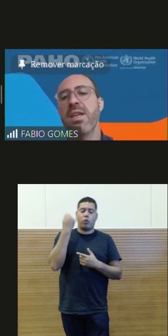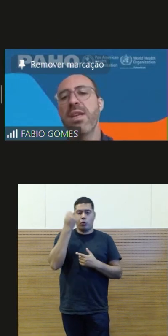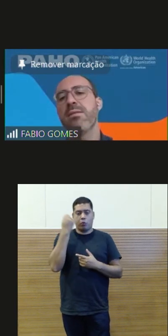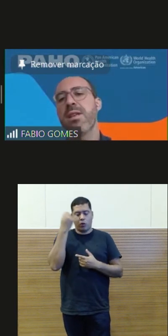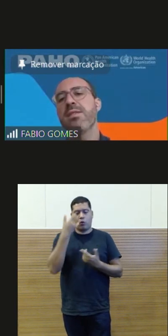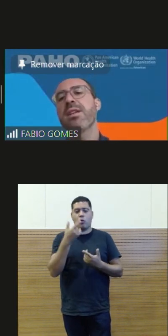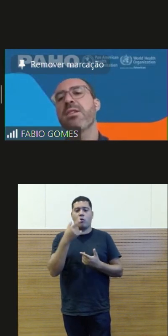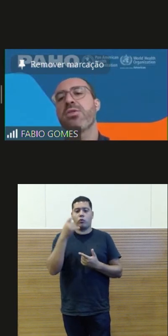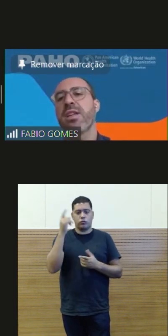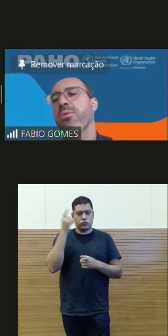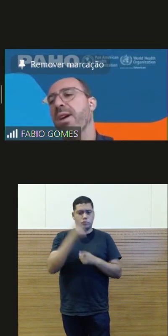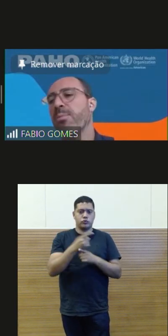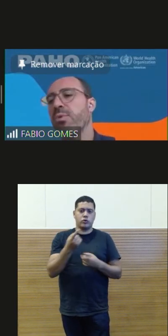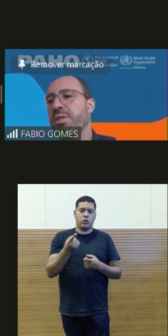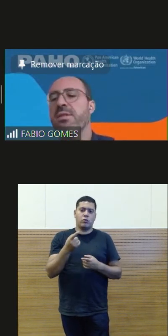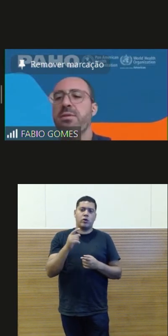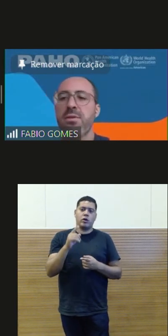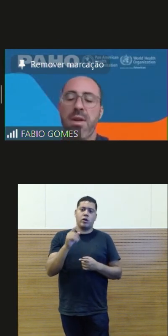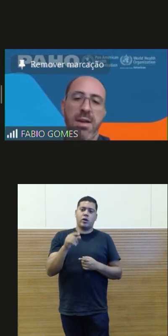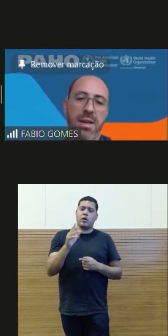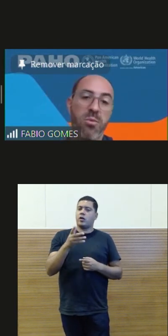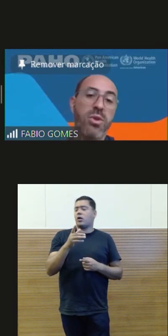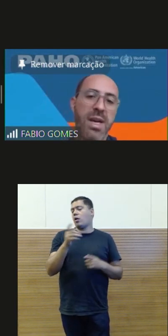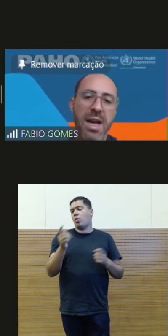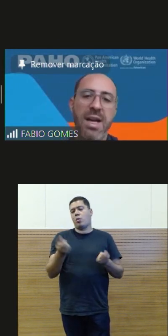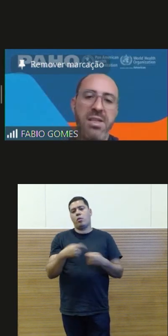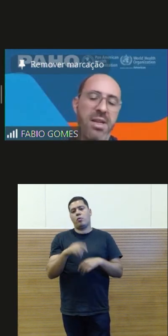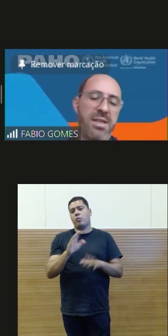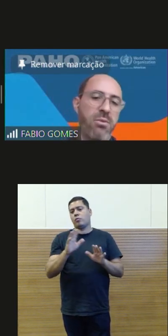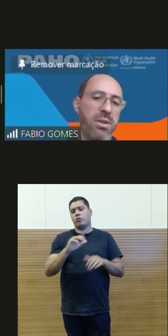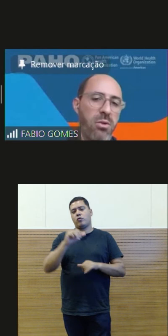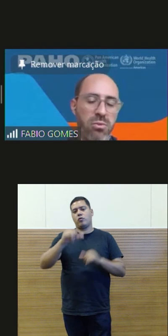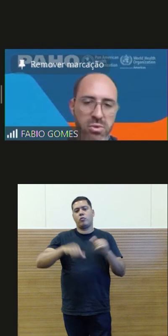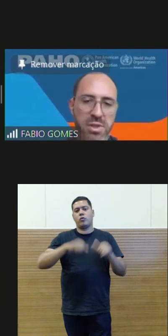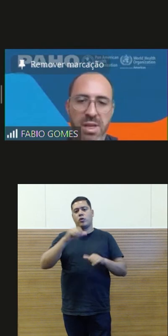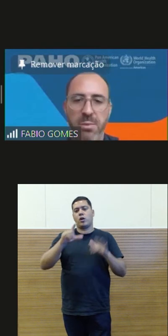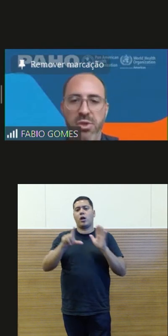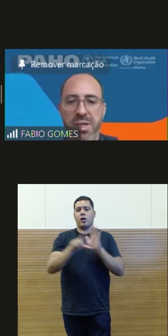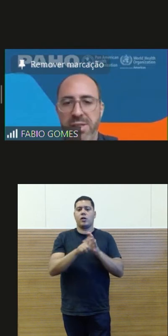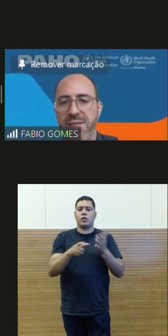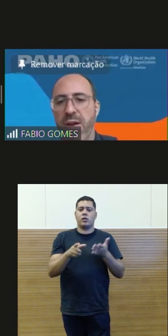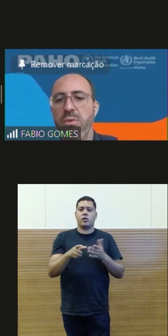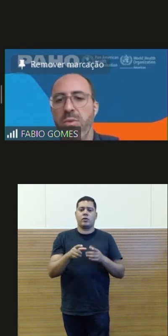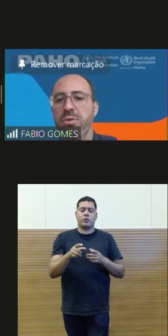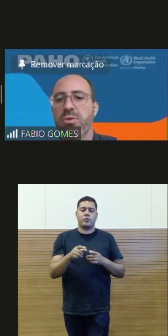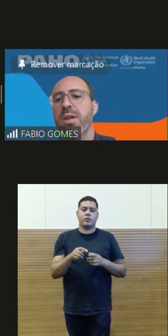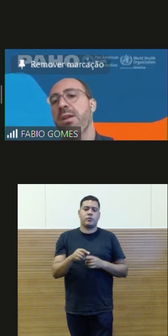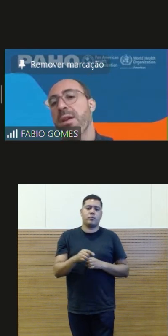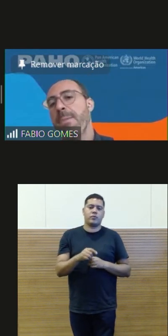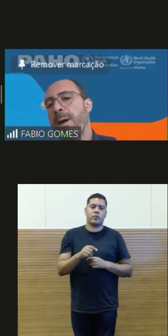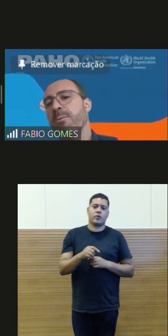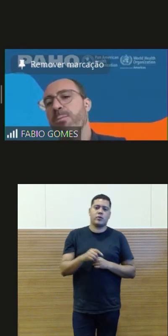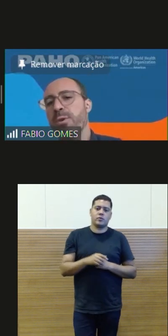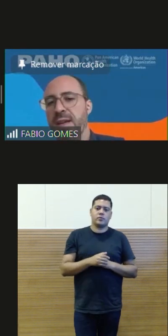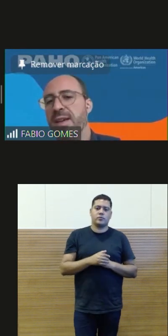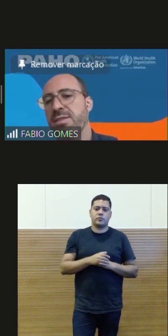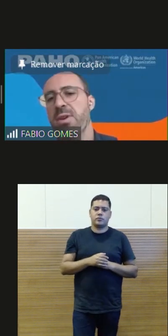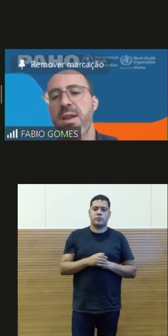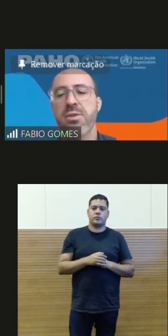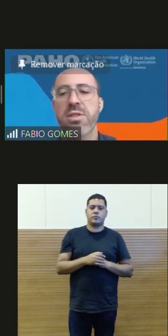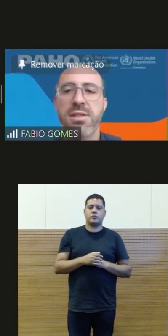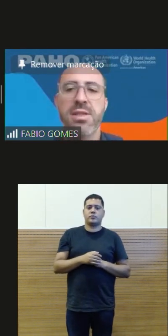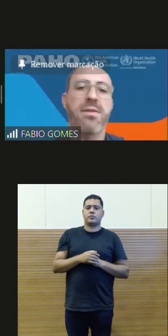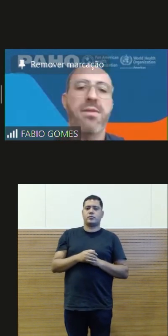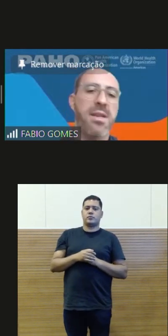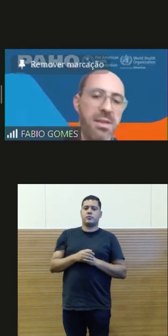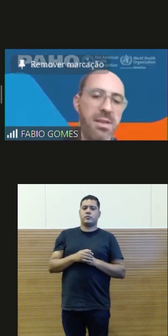and that excess is more effective in Spanish than high. We weren't able to change the system,